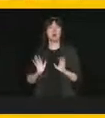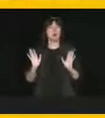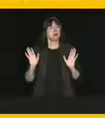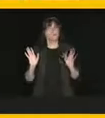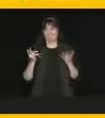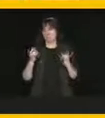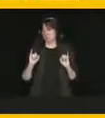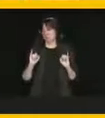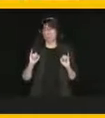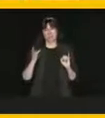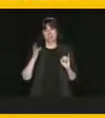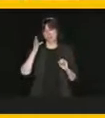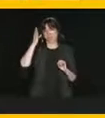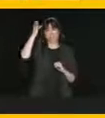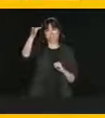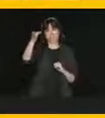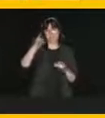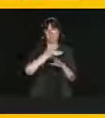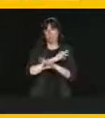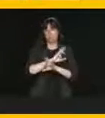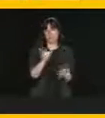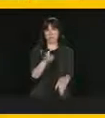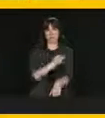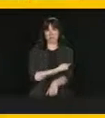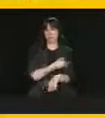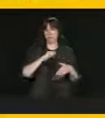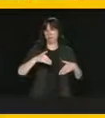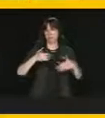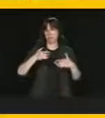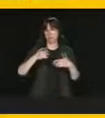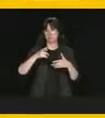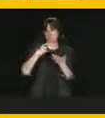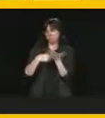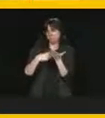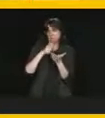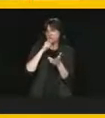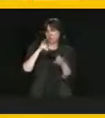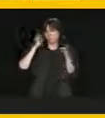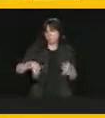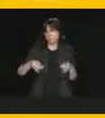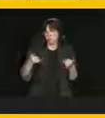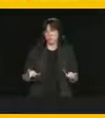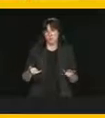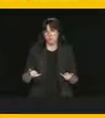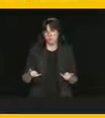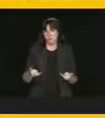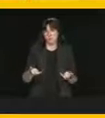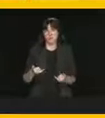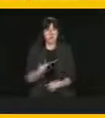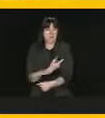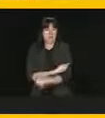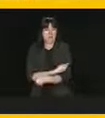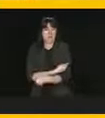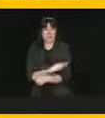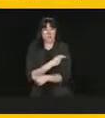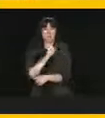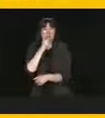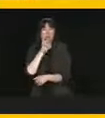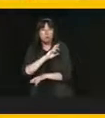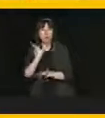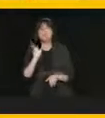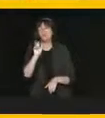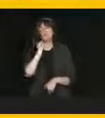very far away from the time when we can make that kind of decision, or we'll have to make that decision. A vaccine is not going to happen